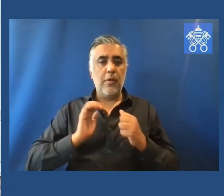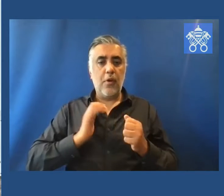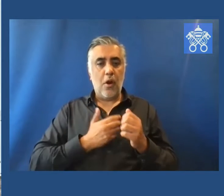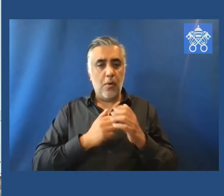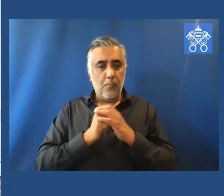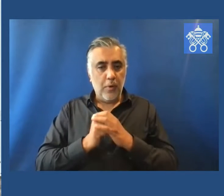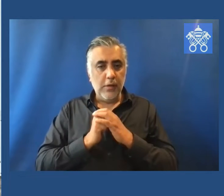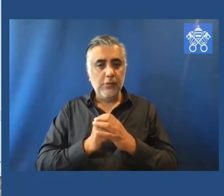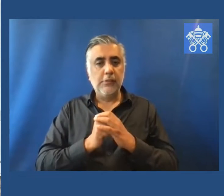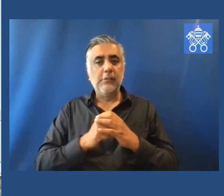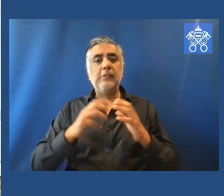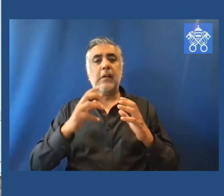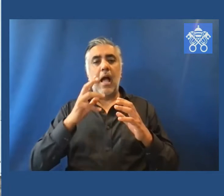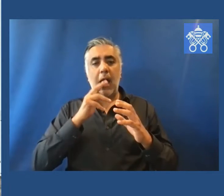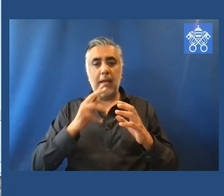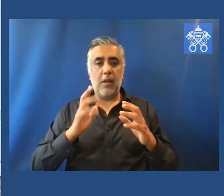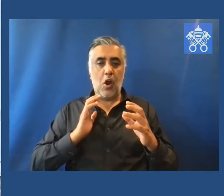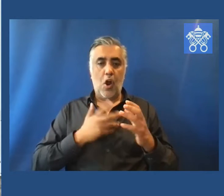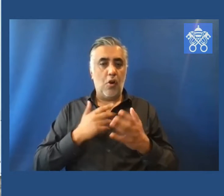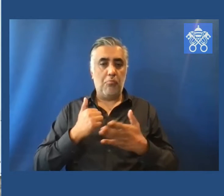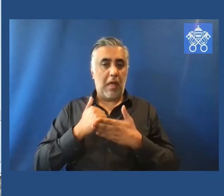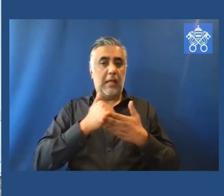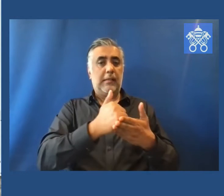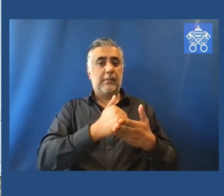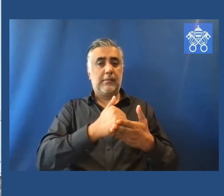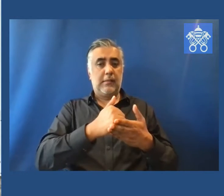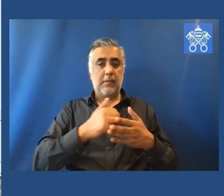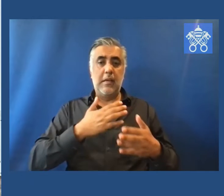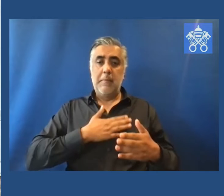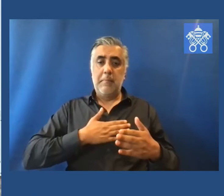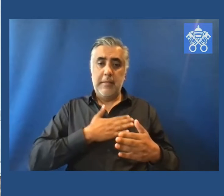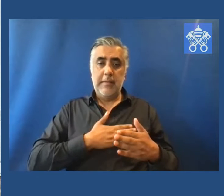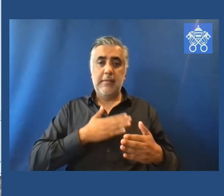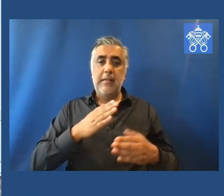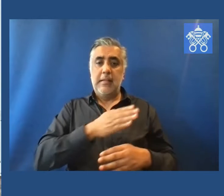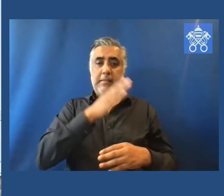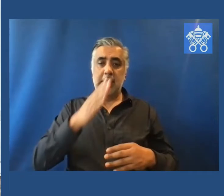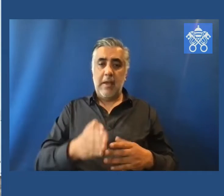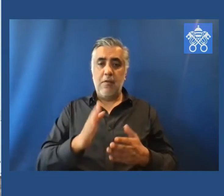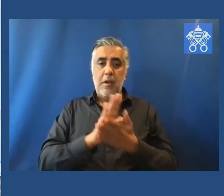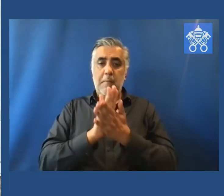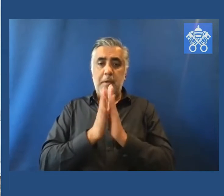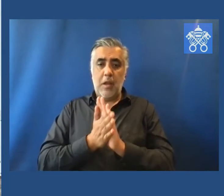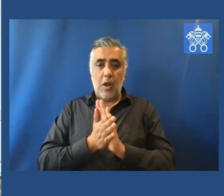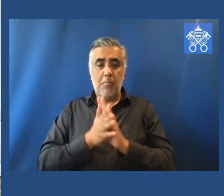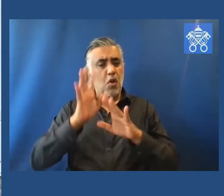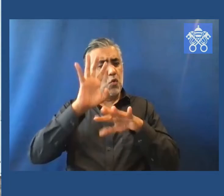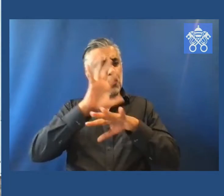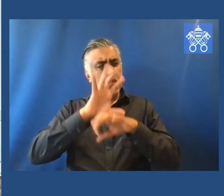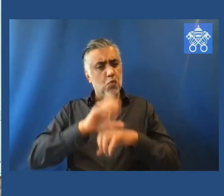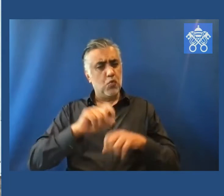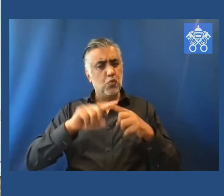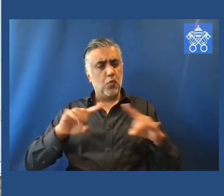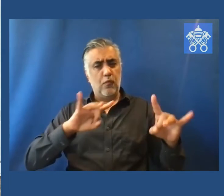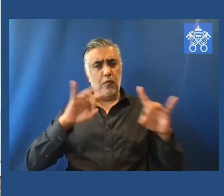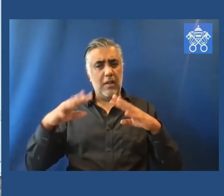Let us embrace them with our prayer and concrete assistance. And please,